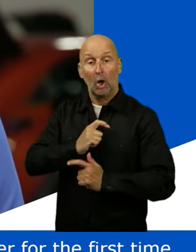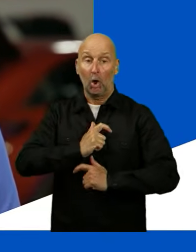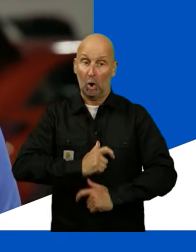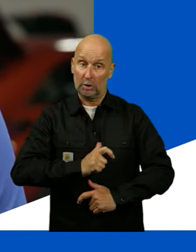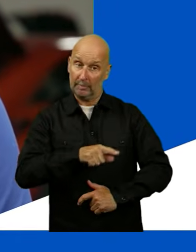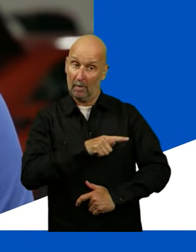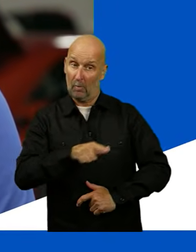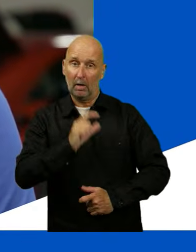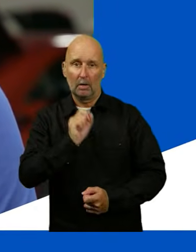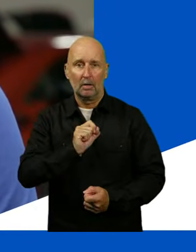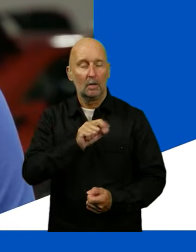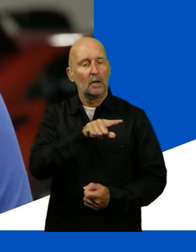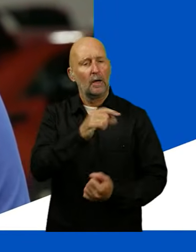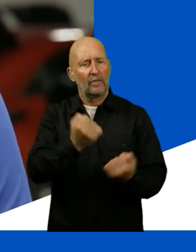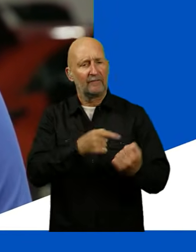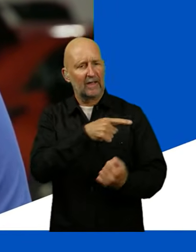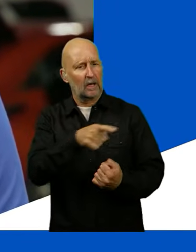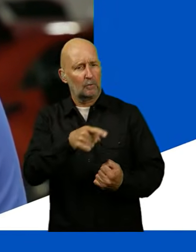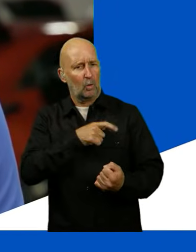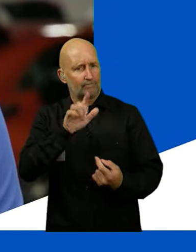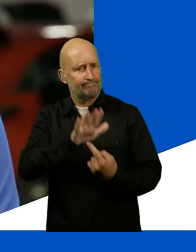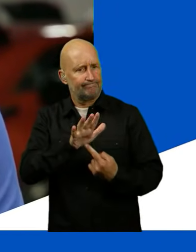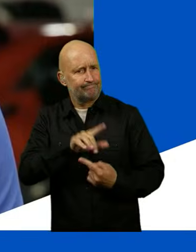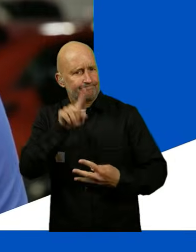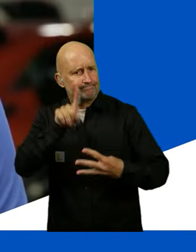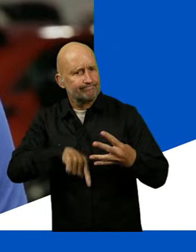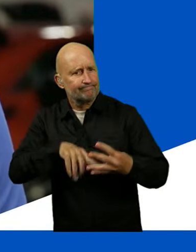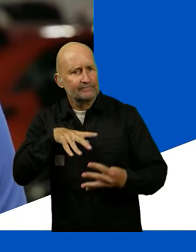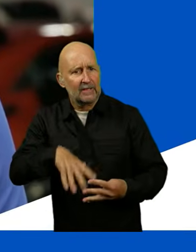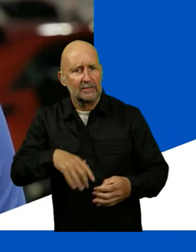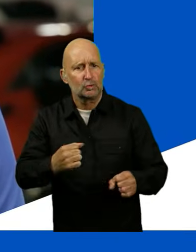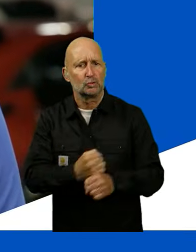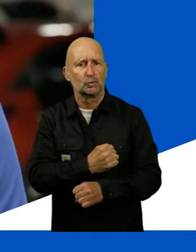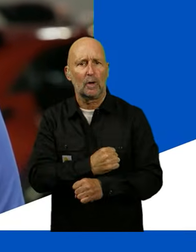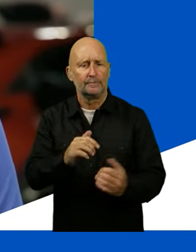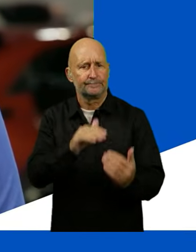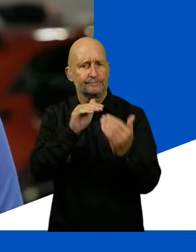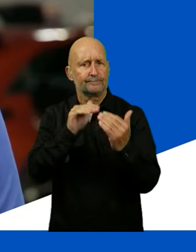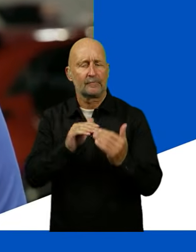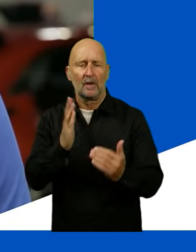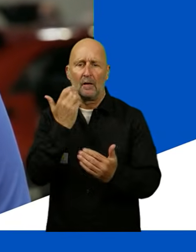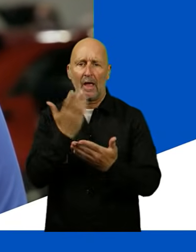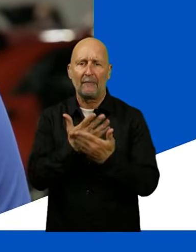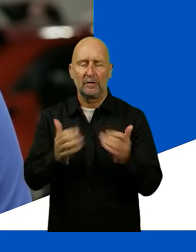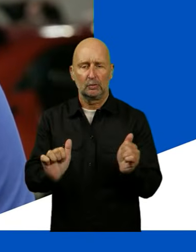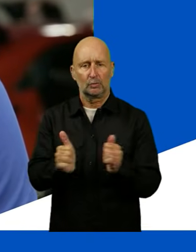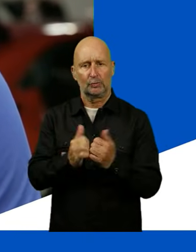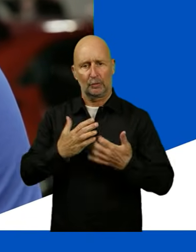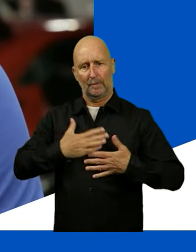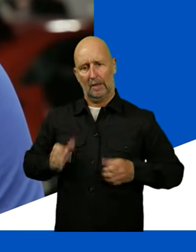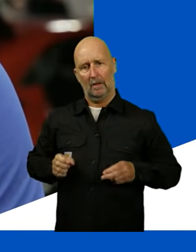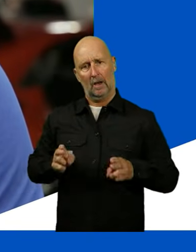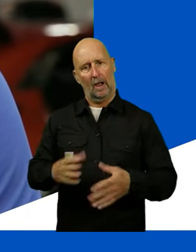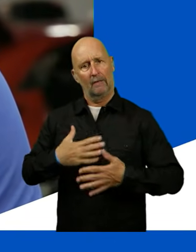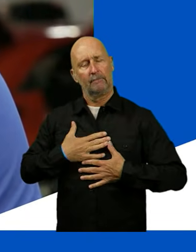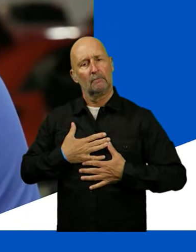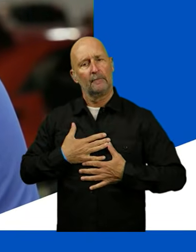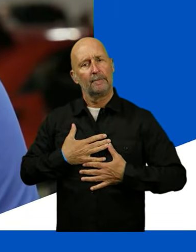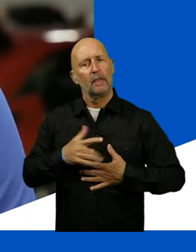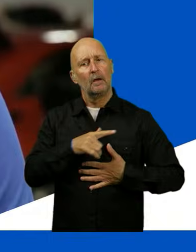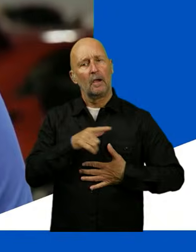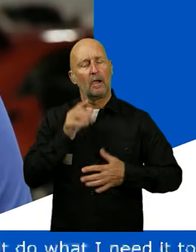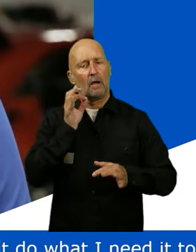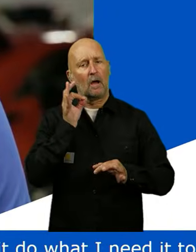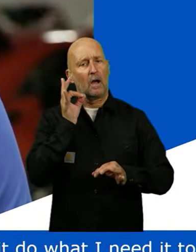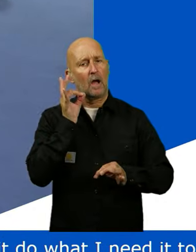the key needs for the vehicle. Does it do the things I need it to do on a daily basis for my lifestyle? Brilliant. And what should people be